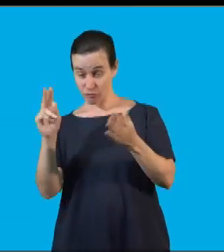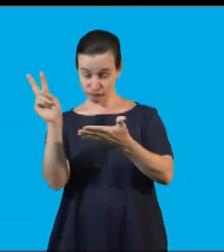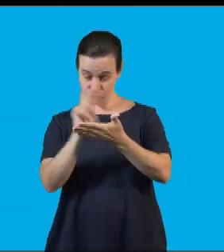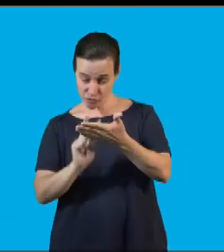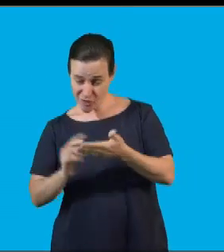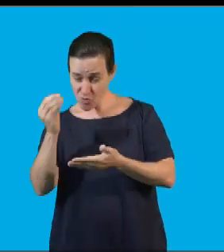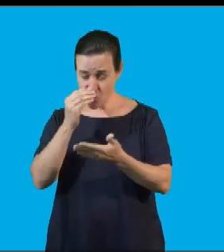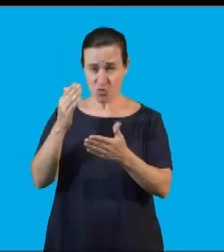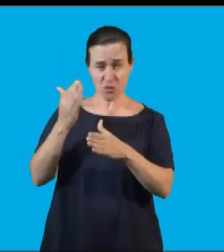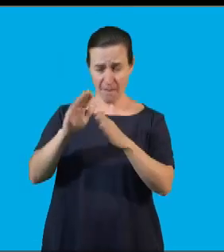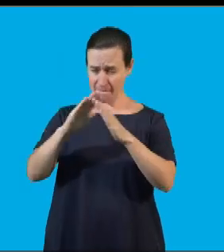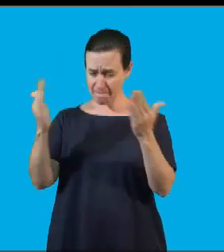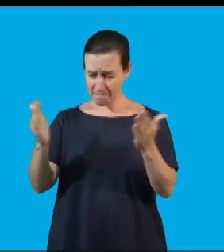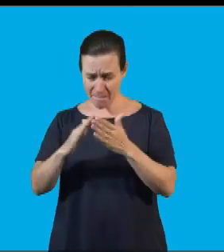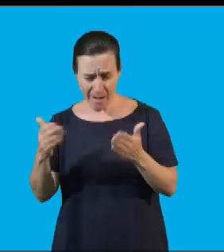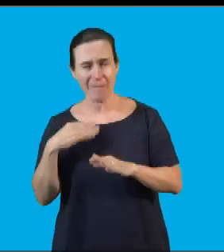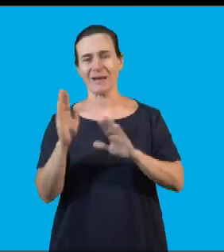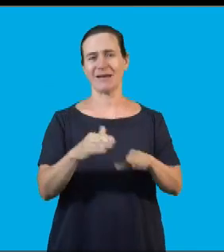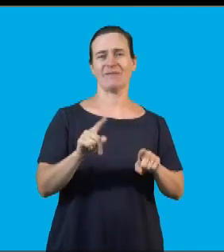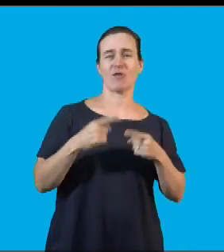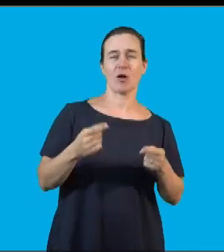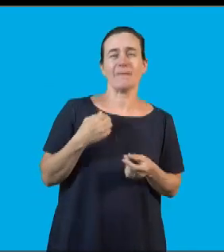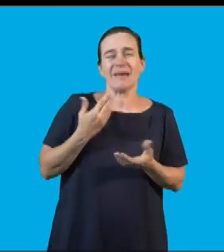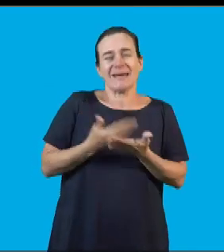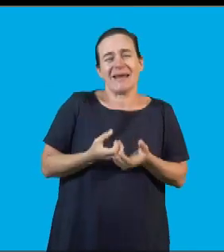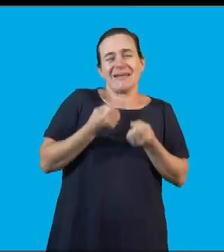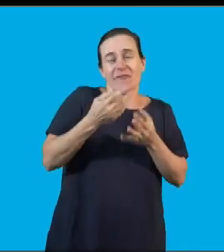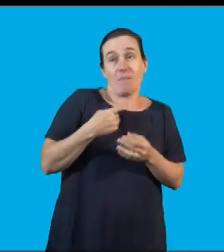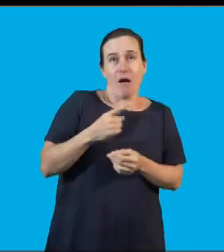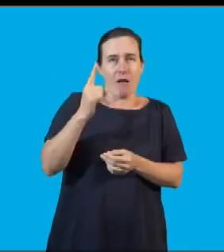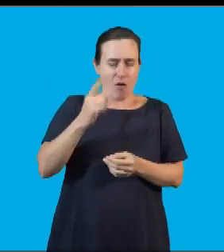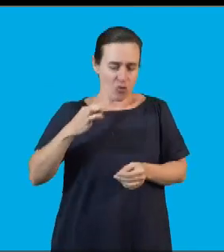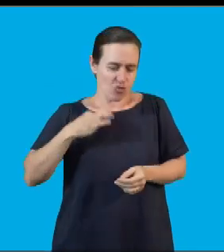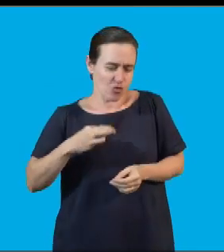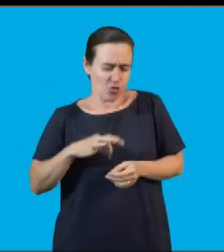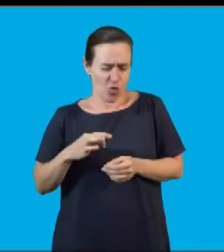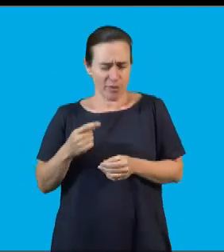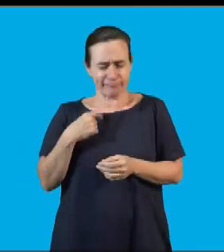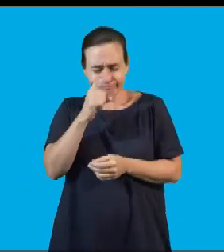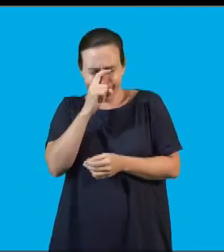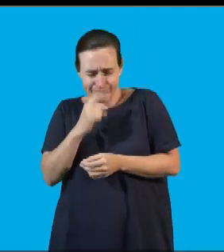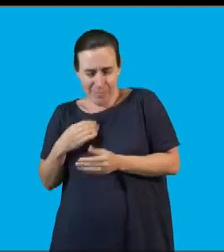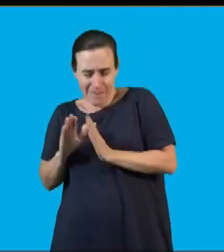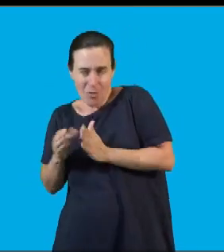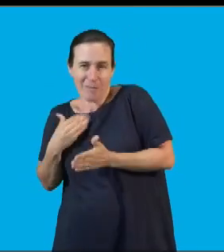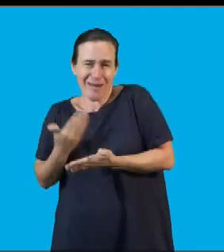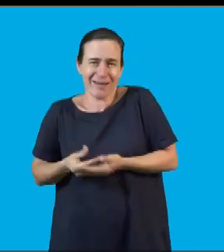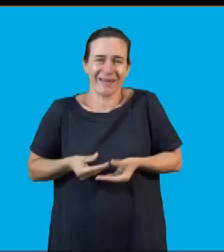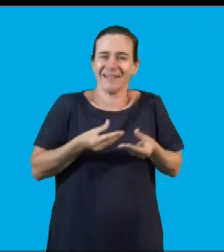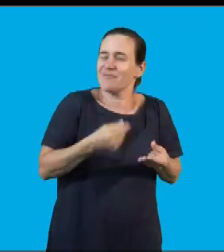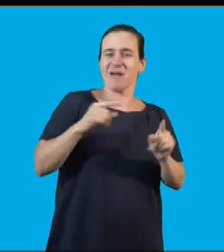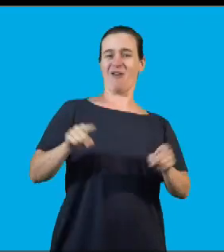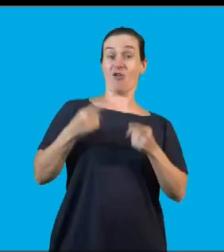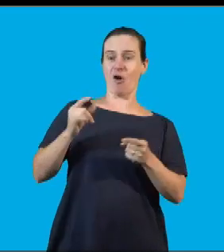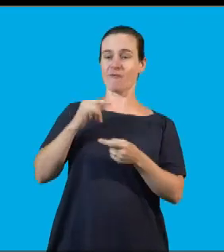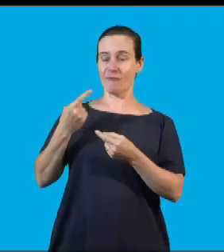newspapers. You cannot give your goddaughter a dog-eared, spine-cracked copy of an audiobook that meant everything to you